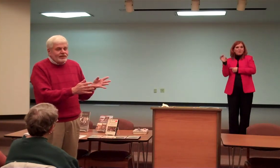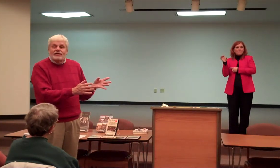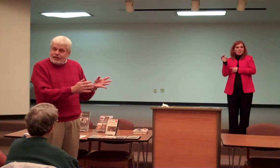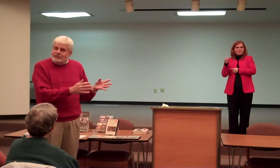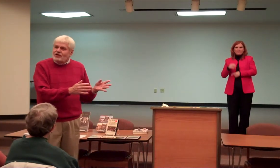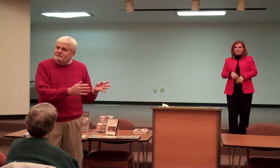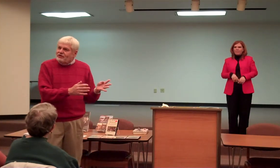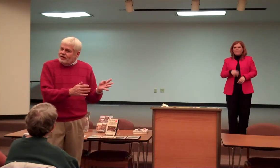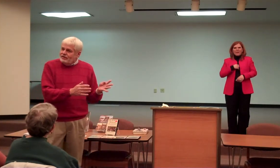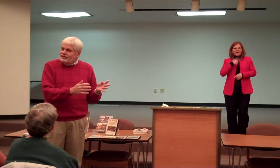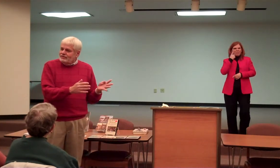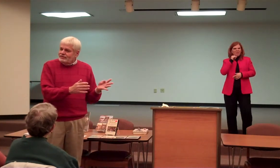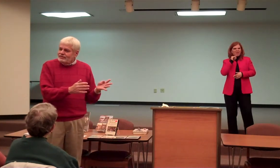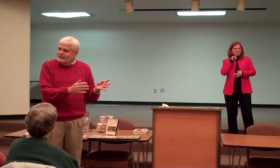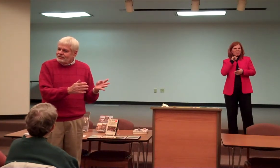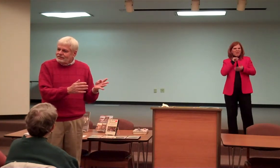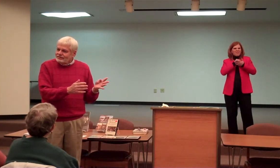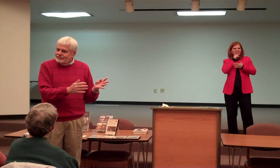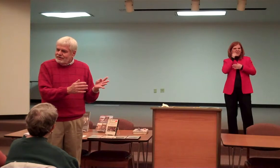And I'm thinking, no, that's not fair.